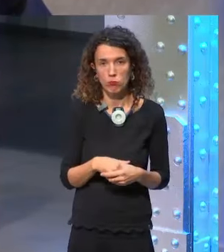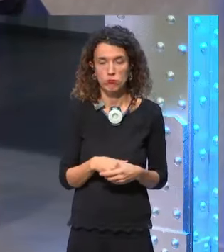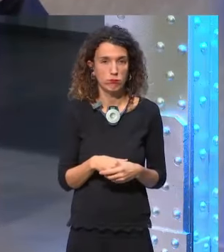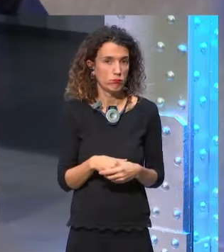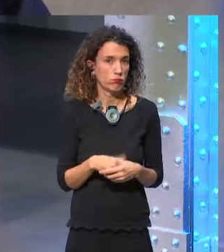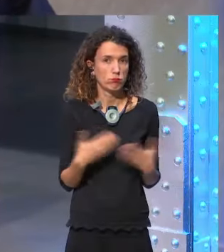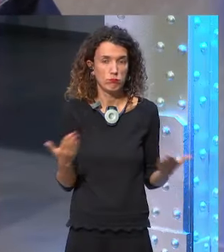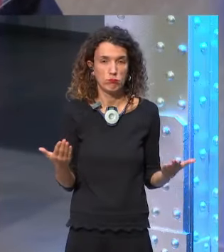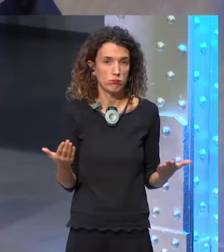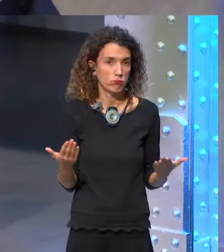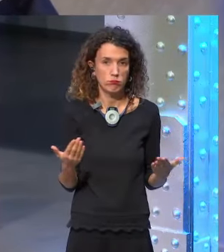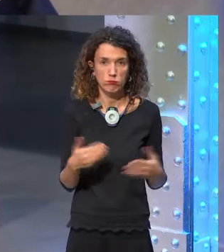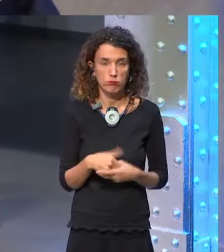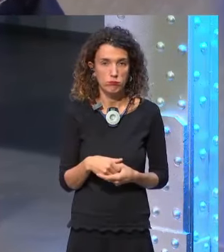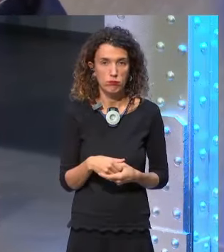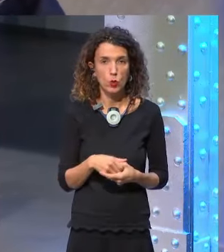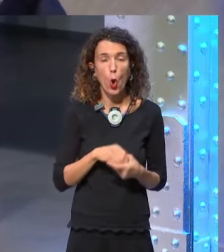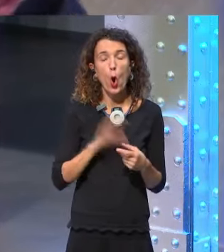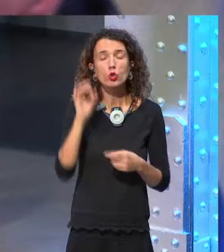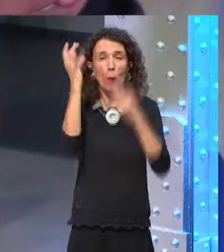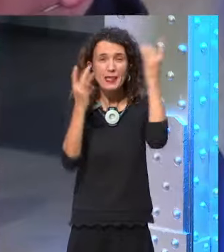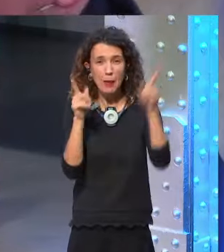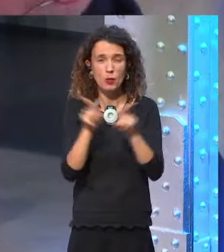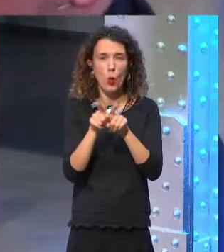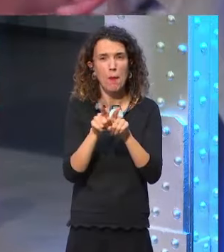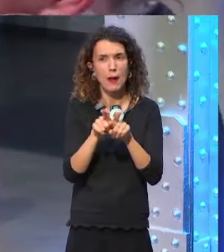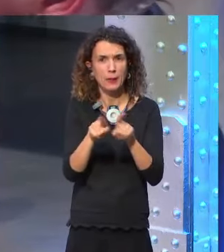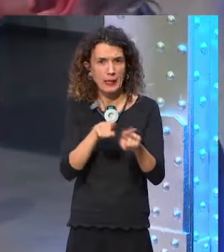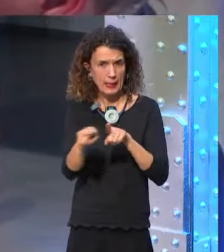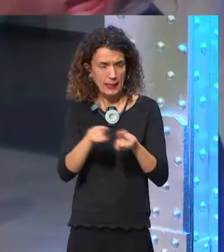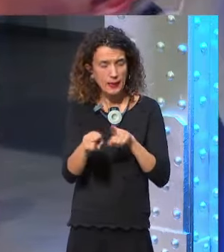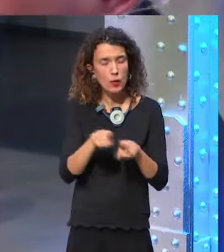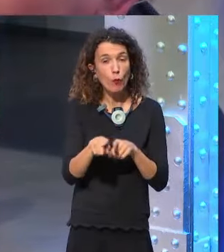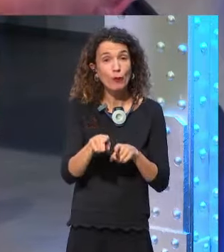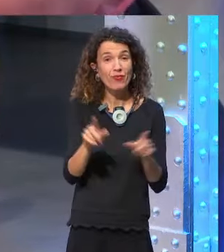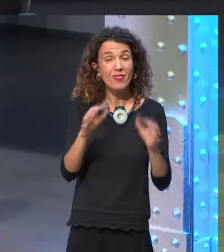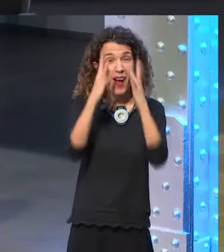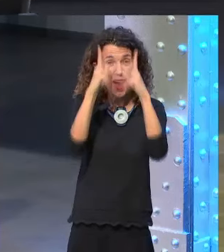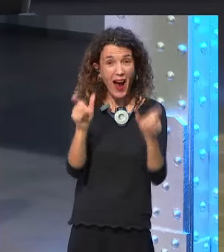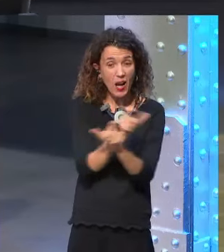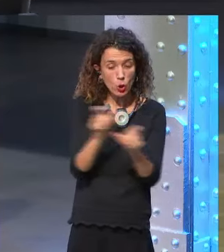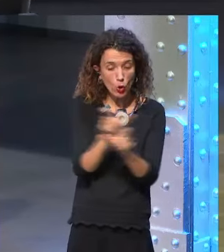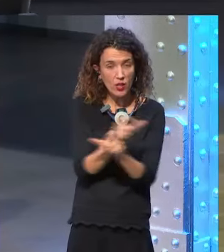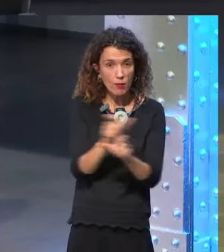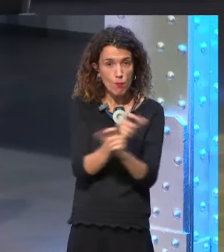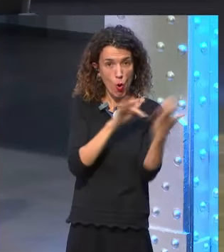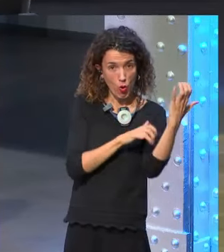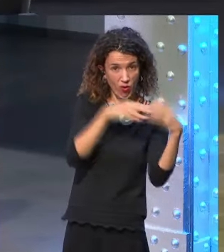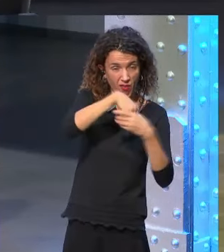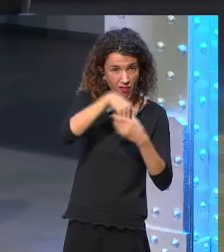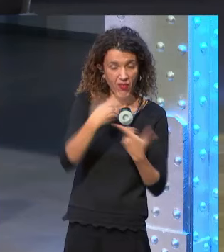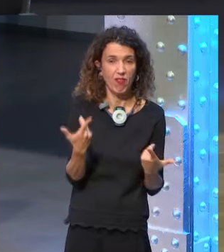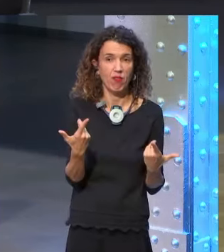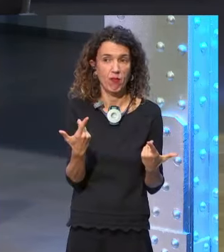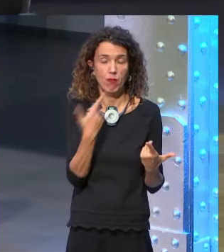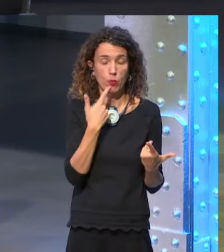critical thoughts, you could say, well, if these algorithms that you interact with as a designer, if that's just a black box,